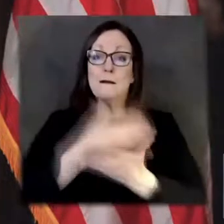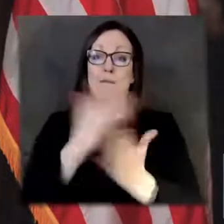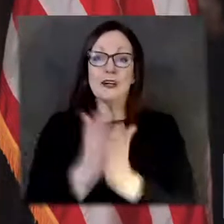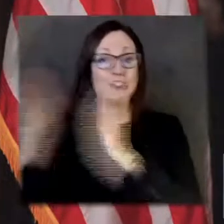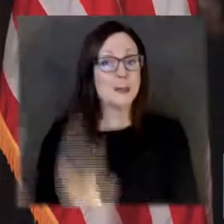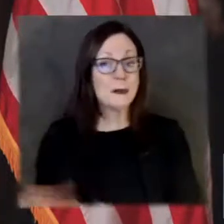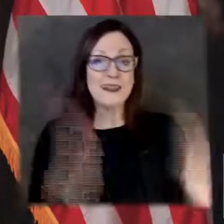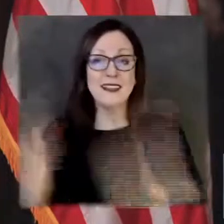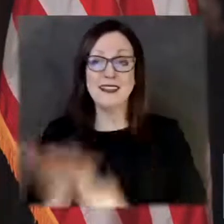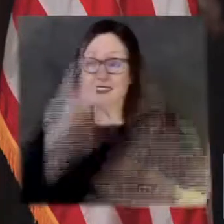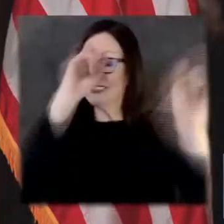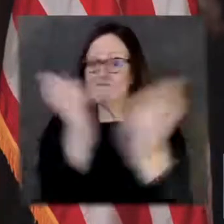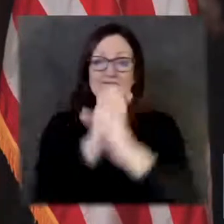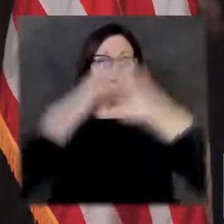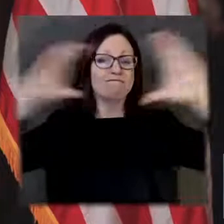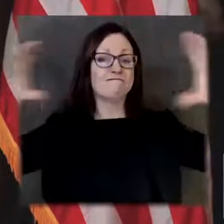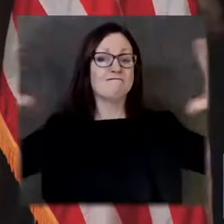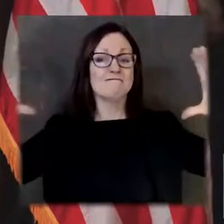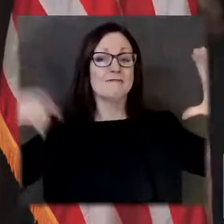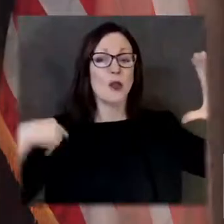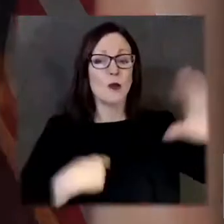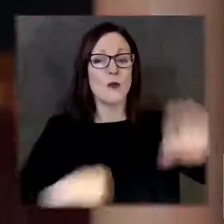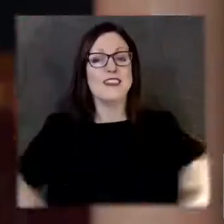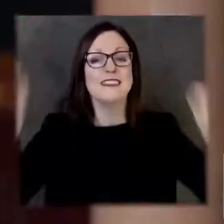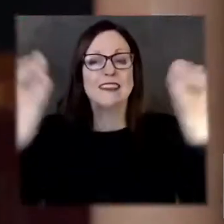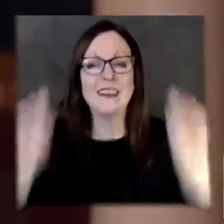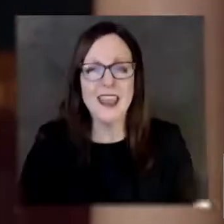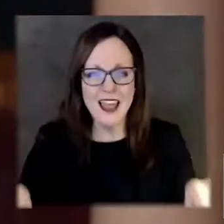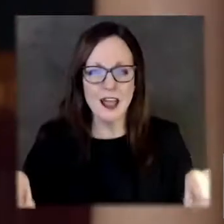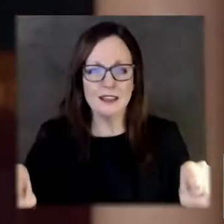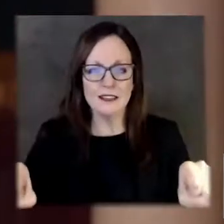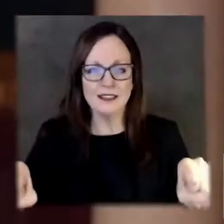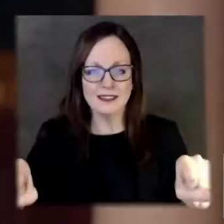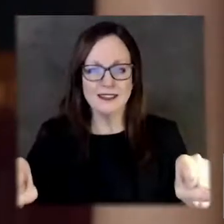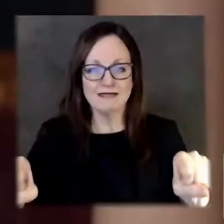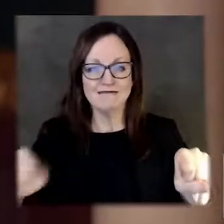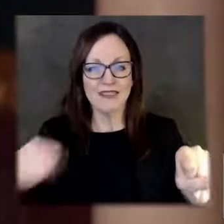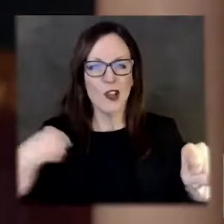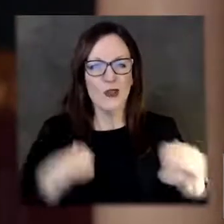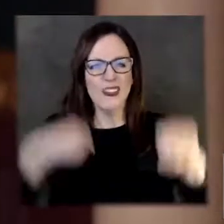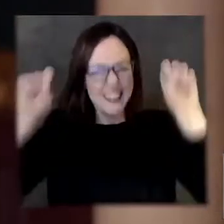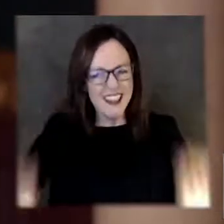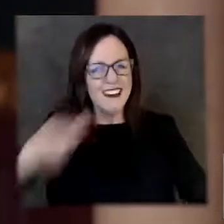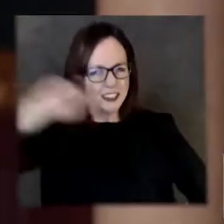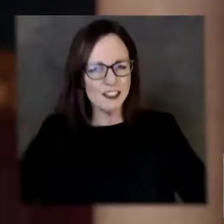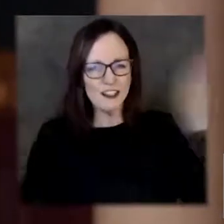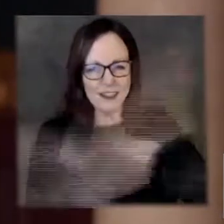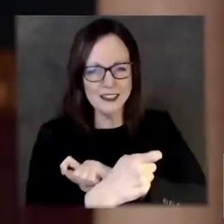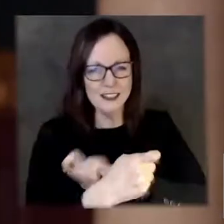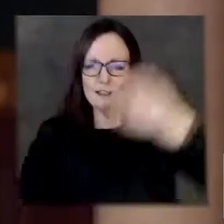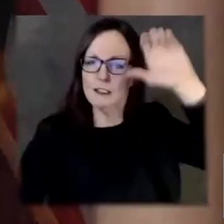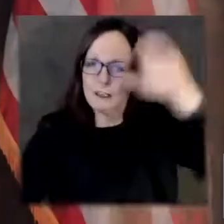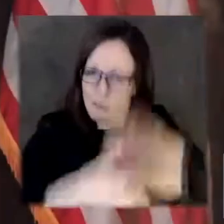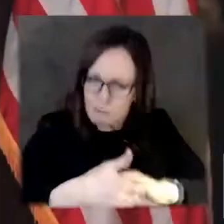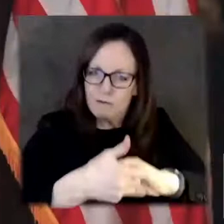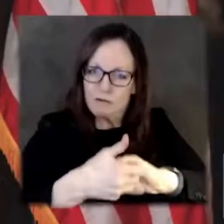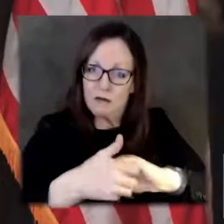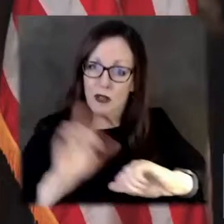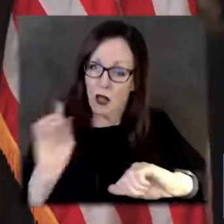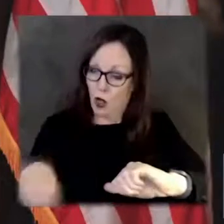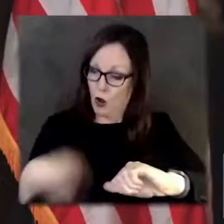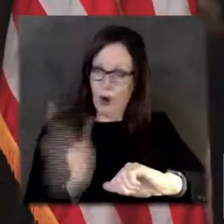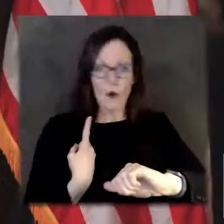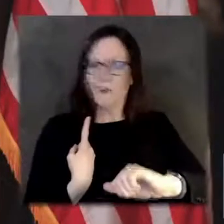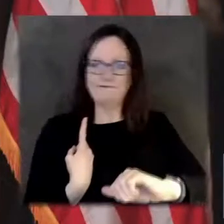know that the legislature and I can get this done. Change is possible. The future we want to build is possible